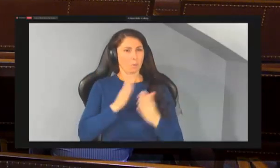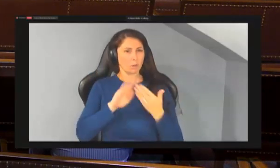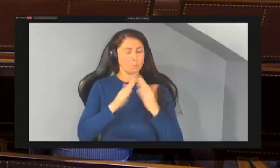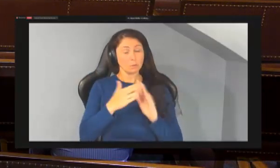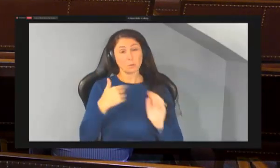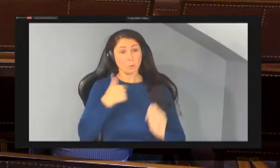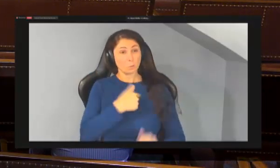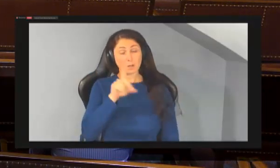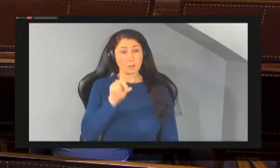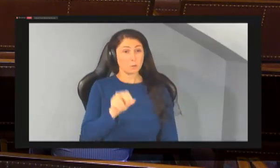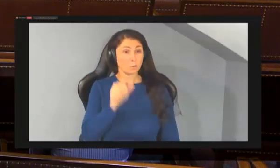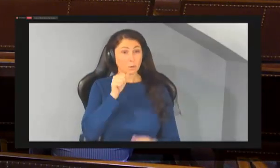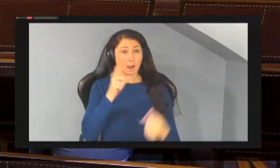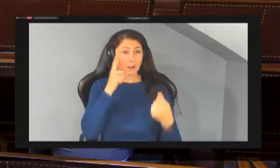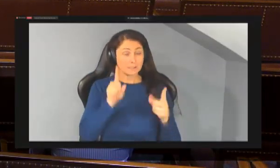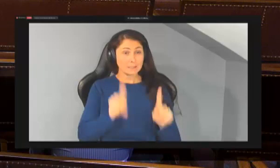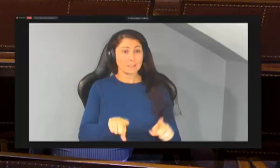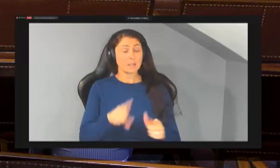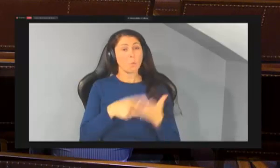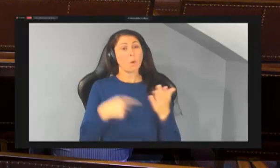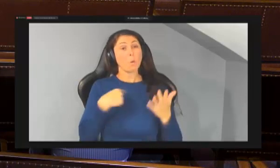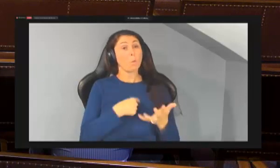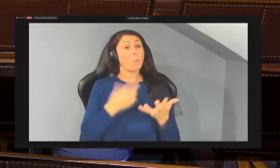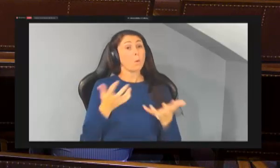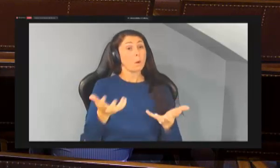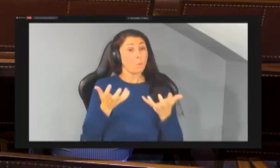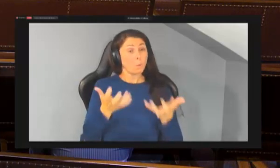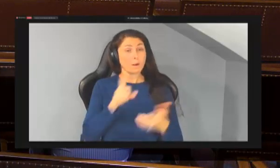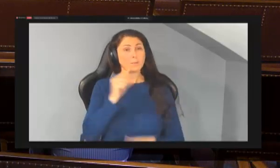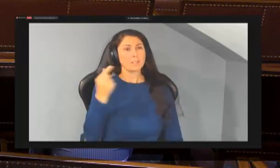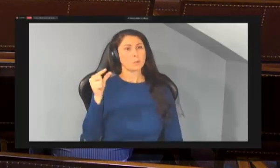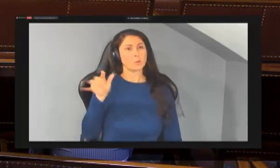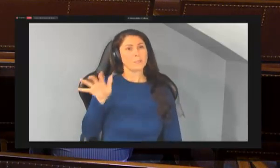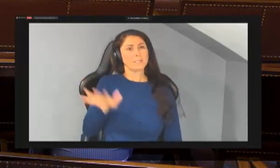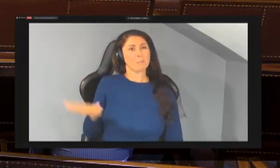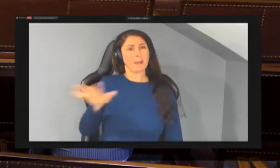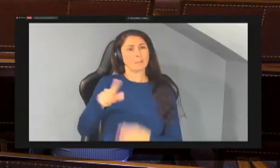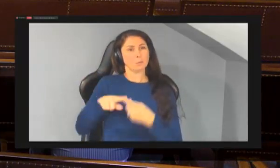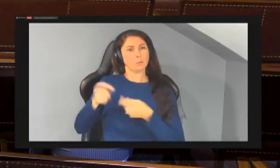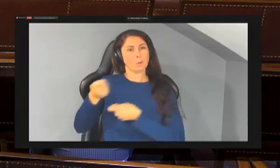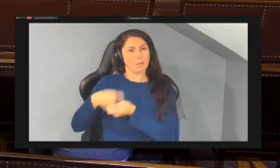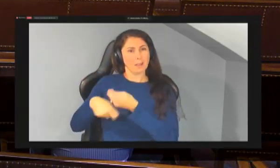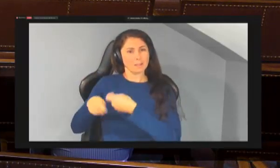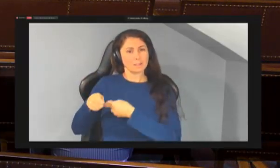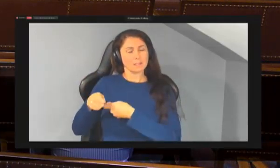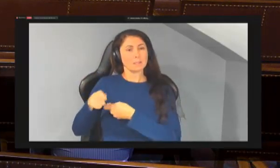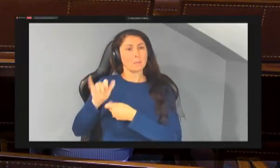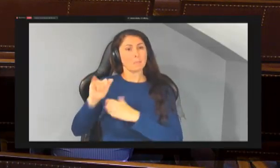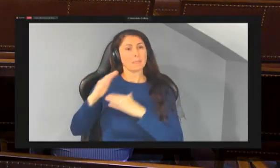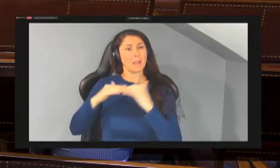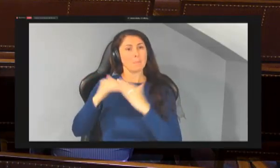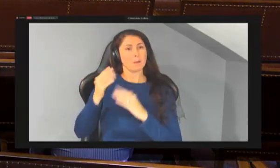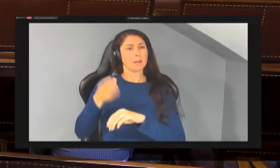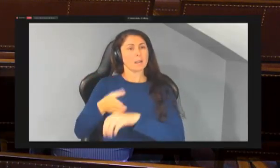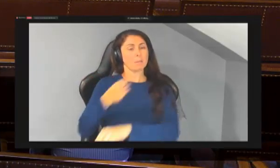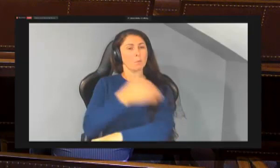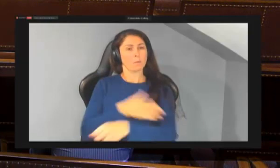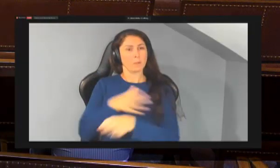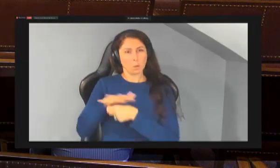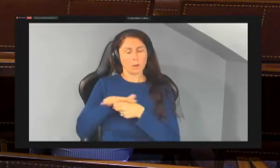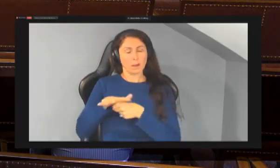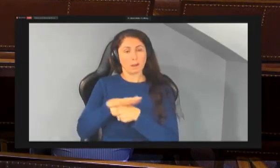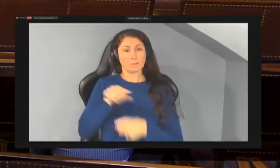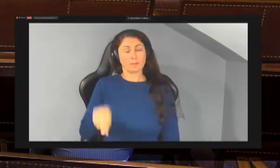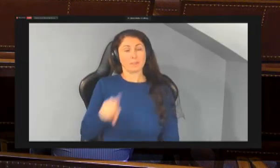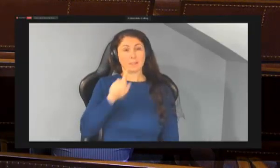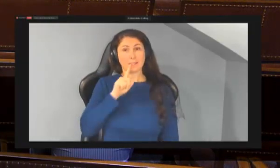not. What we do want is a green space to replace the building and improve the location. This is the